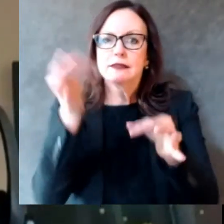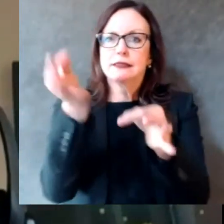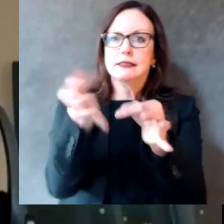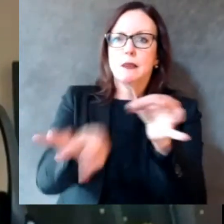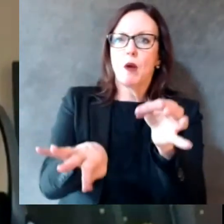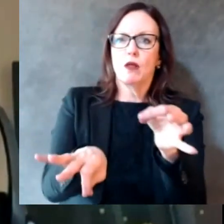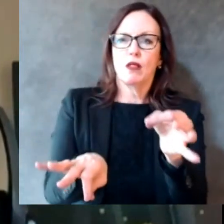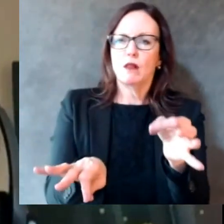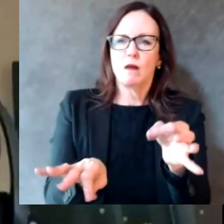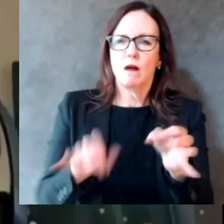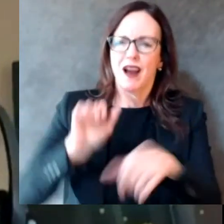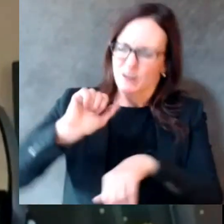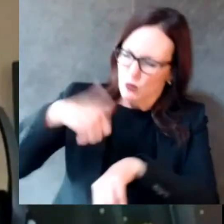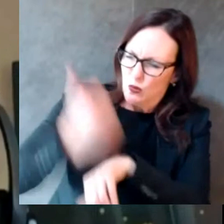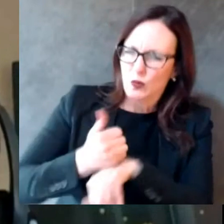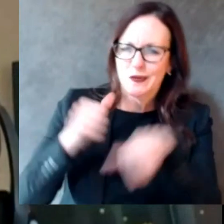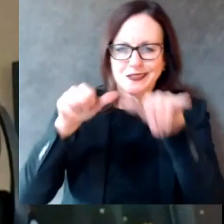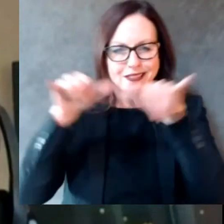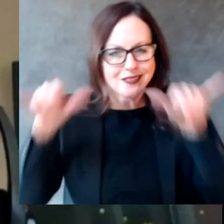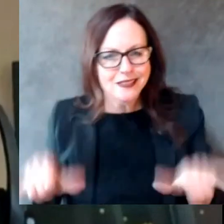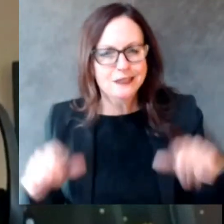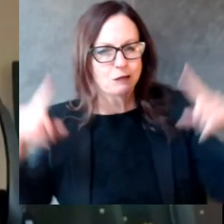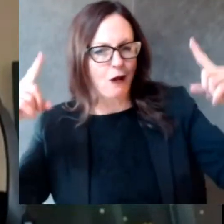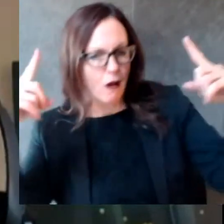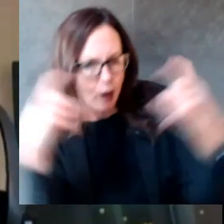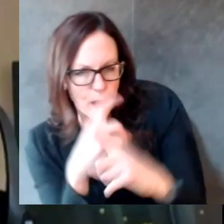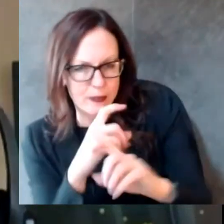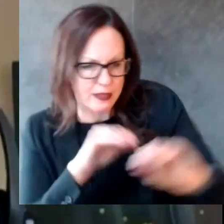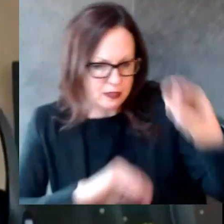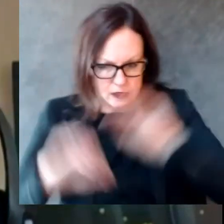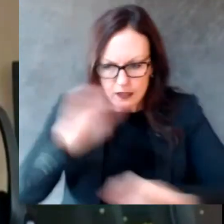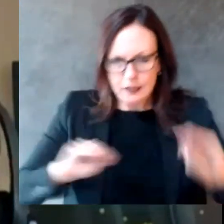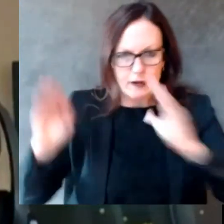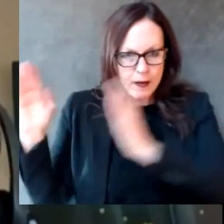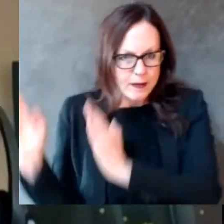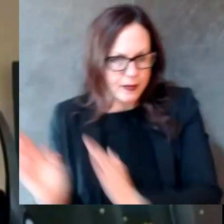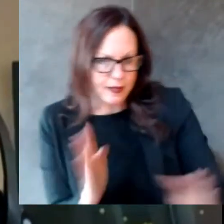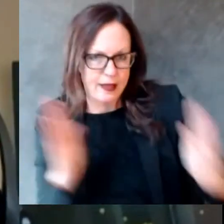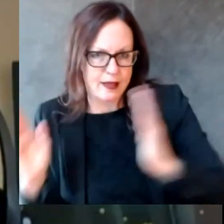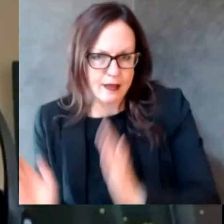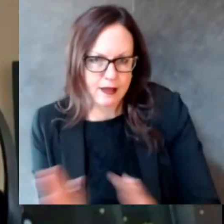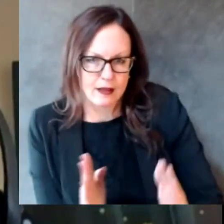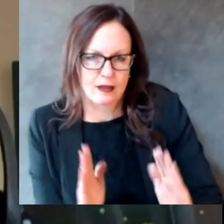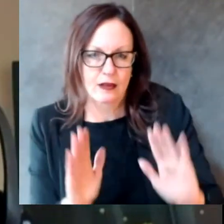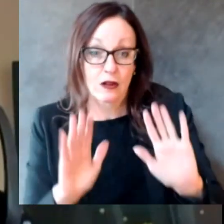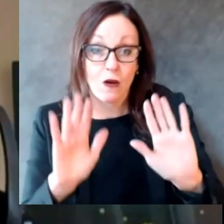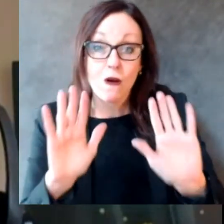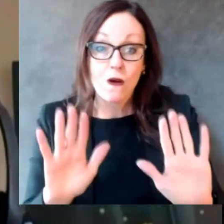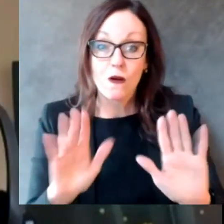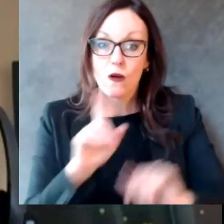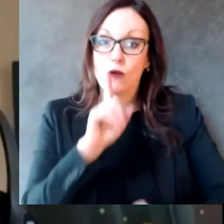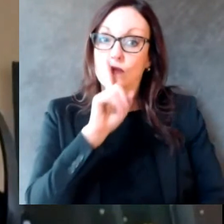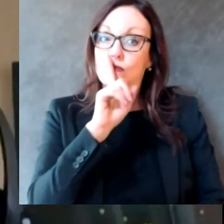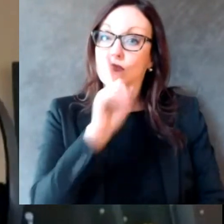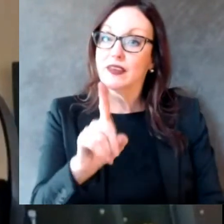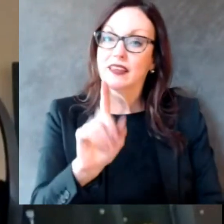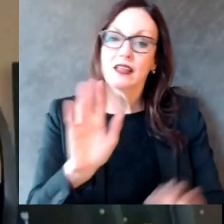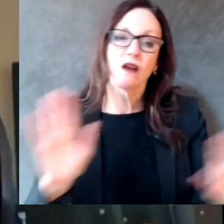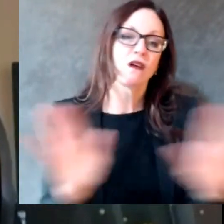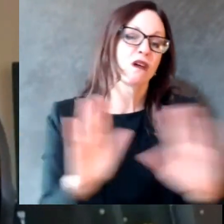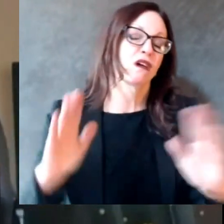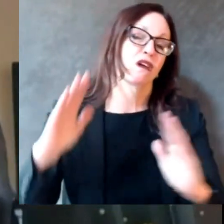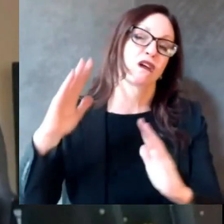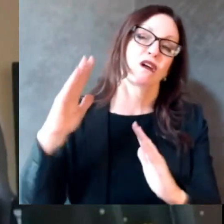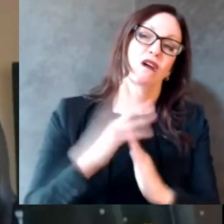very hard to use every single dose. I was talking with a vaccinator this week in a big